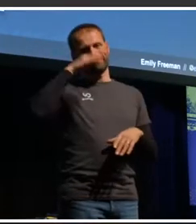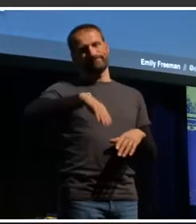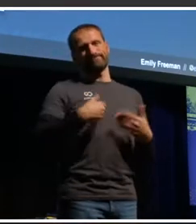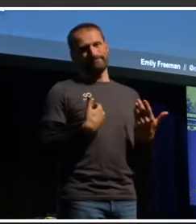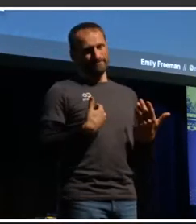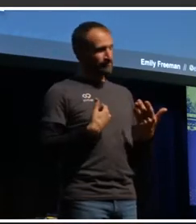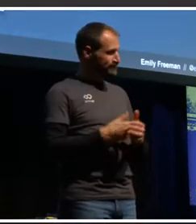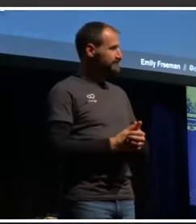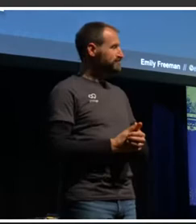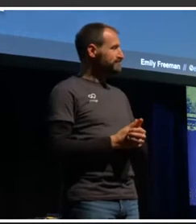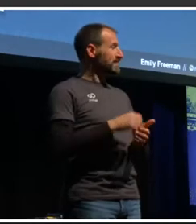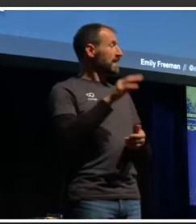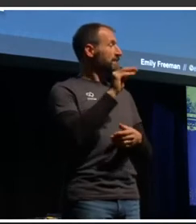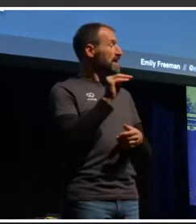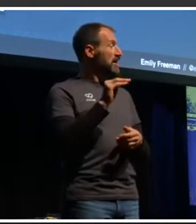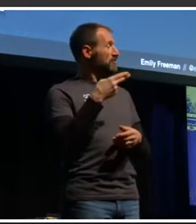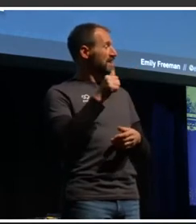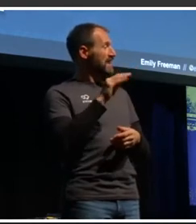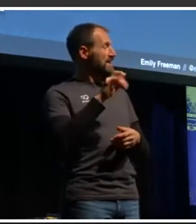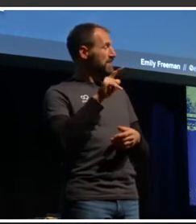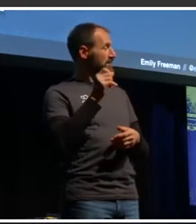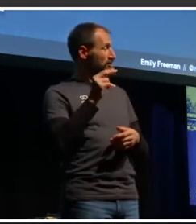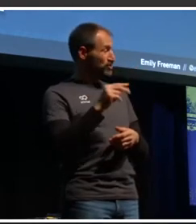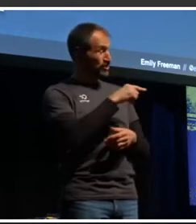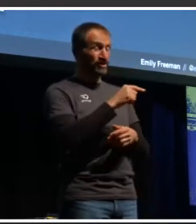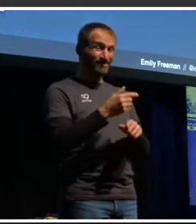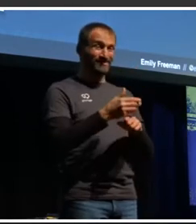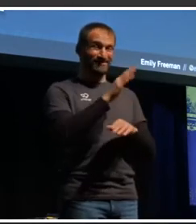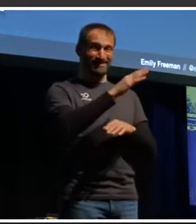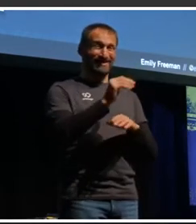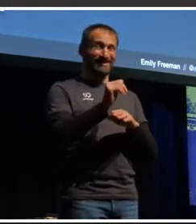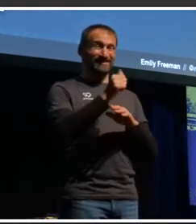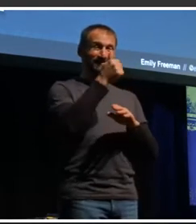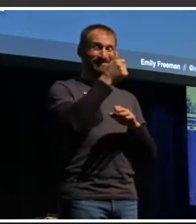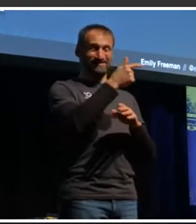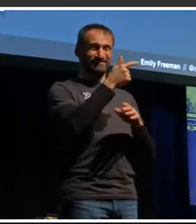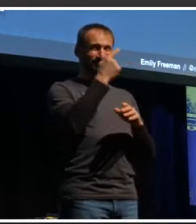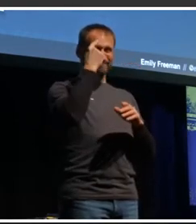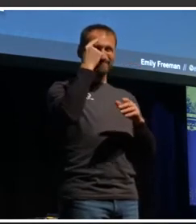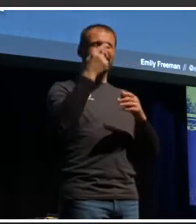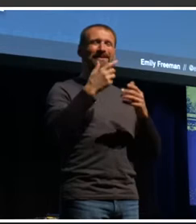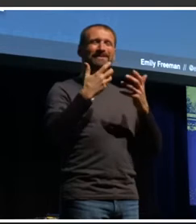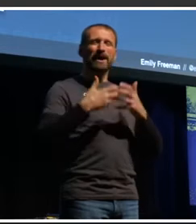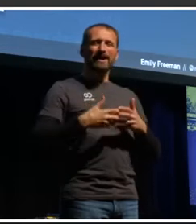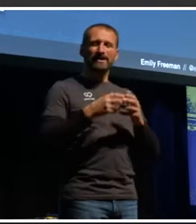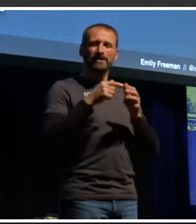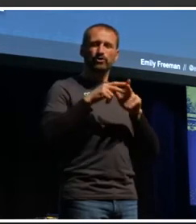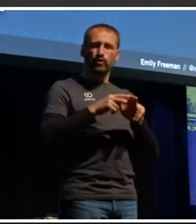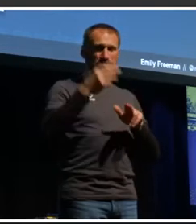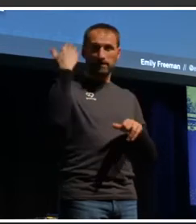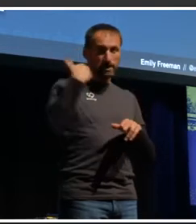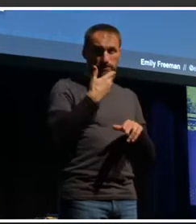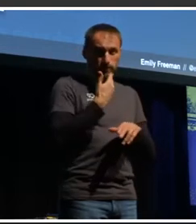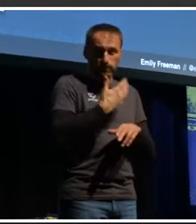putting men on the moon, she didn't have neat little error messages and debugging tools. The fact that she did that without Google and Stack